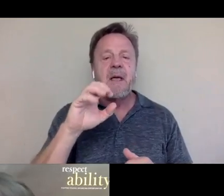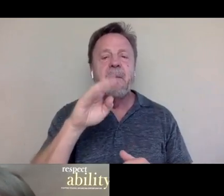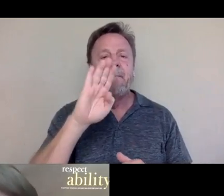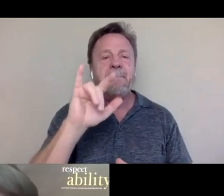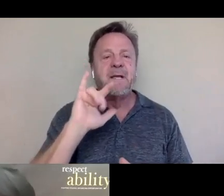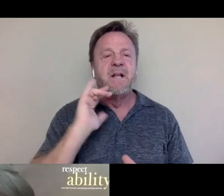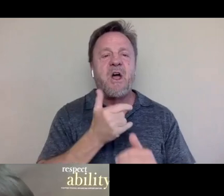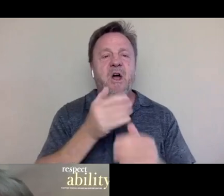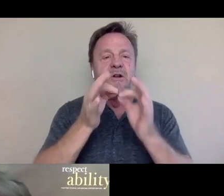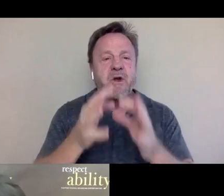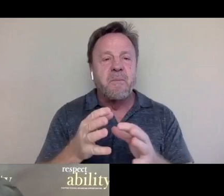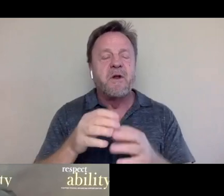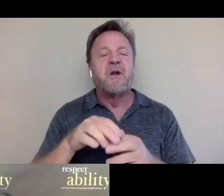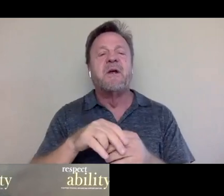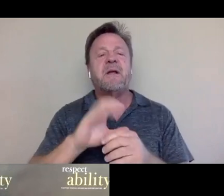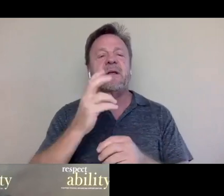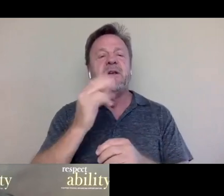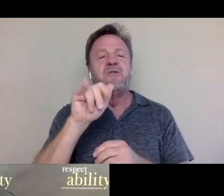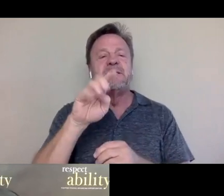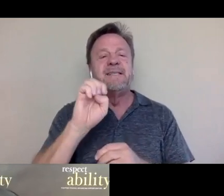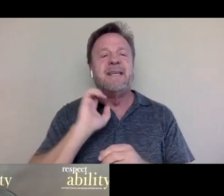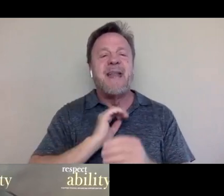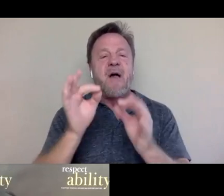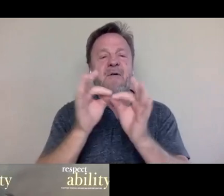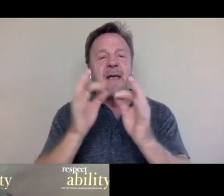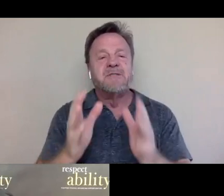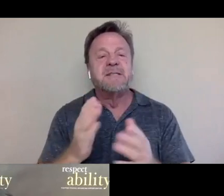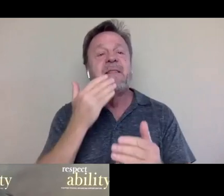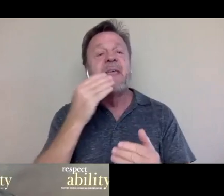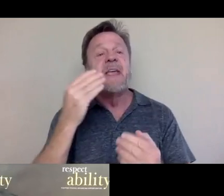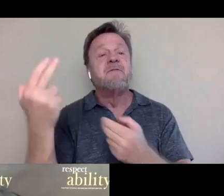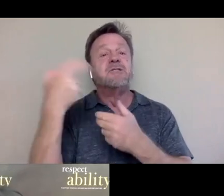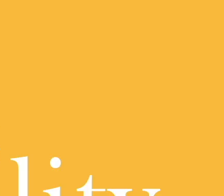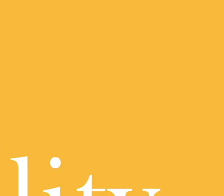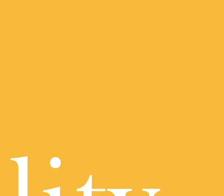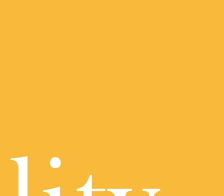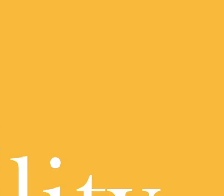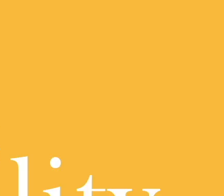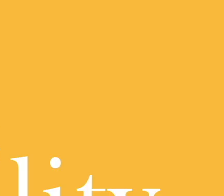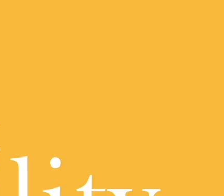as well as our captionist, Christine. Thank you all, and thank you all for joining us, and we hope that you have a great day.